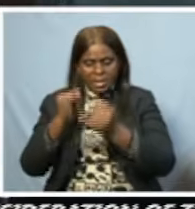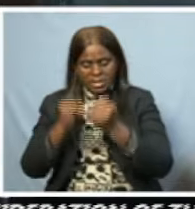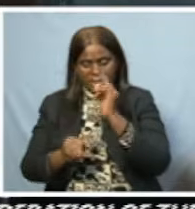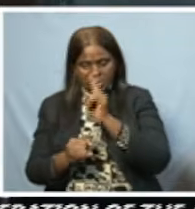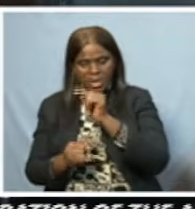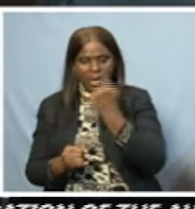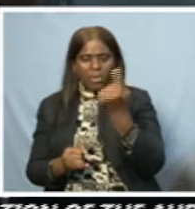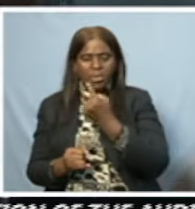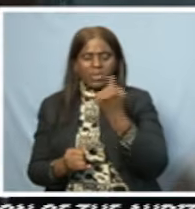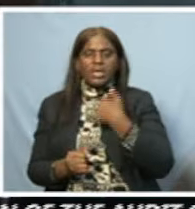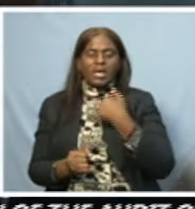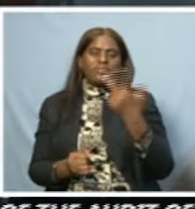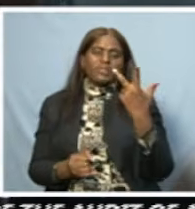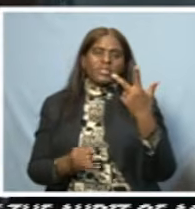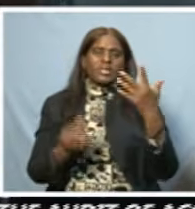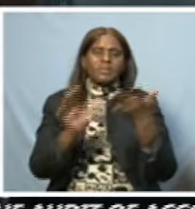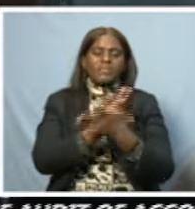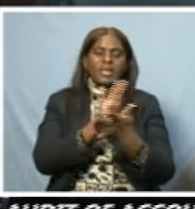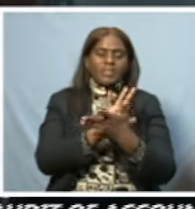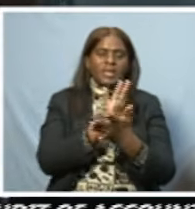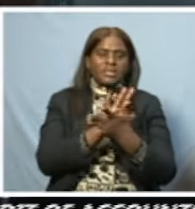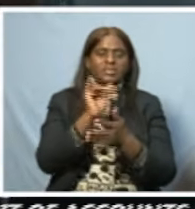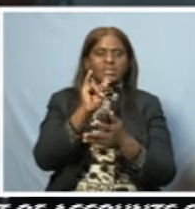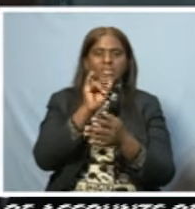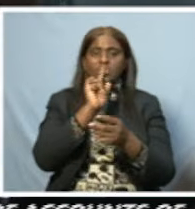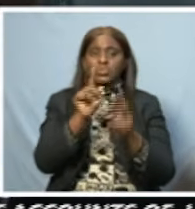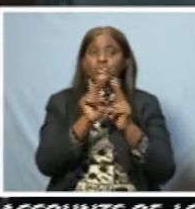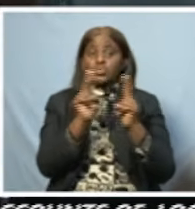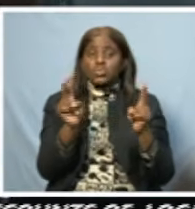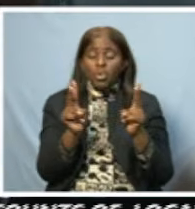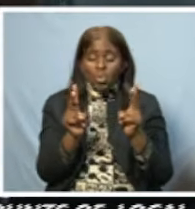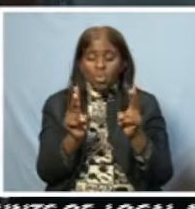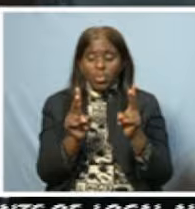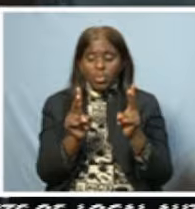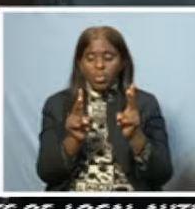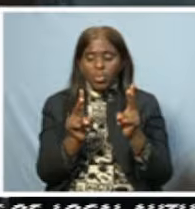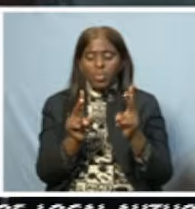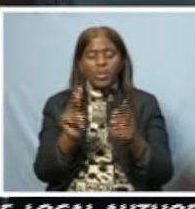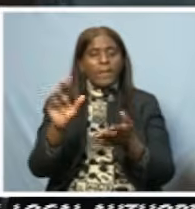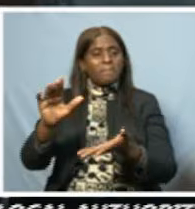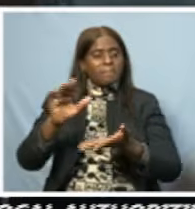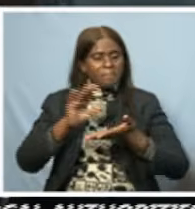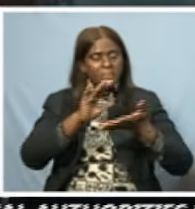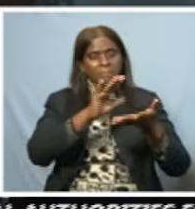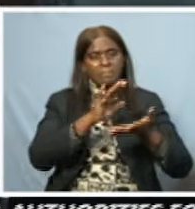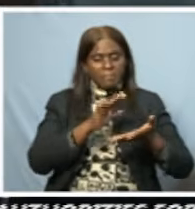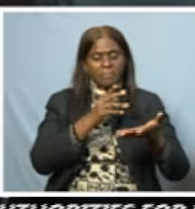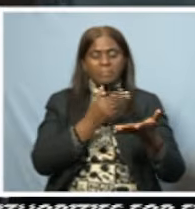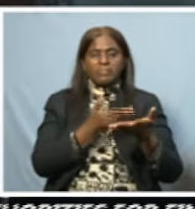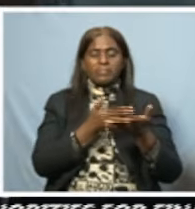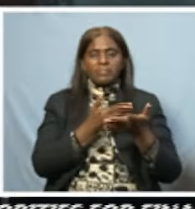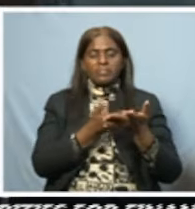There are only 3 papers. Yeah, so terminal benefits is